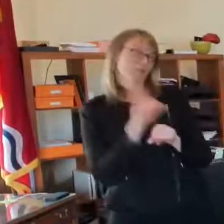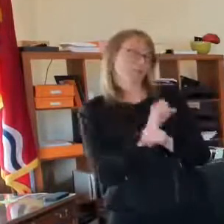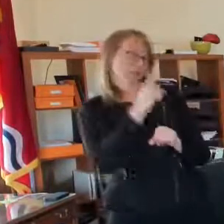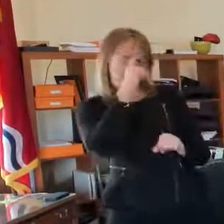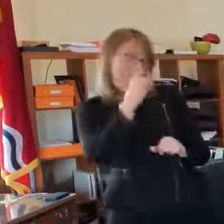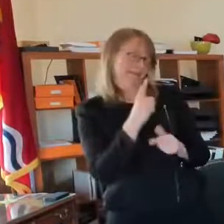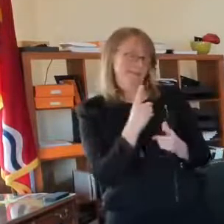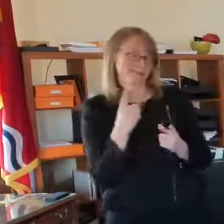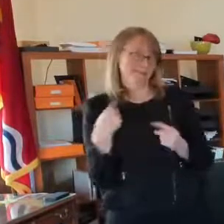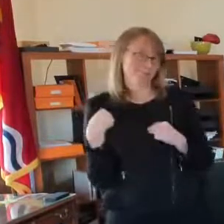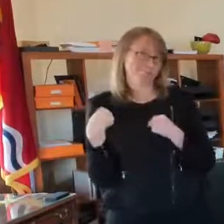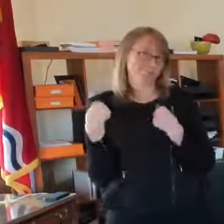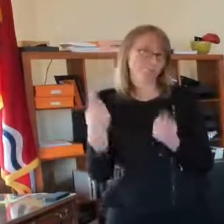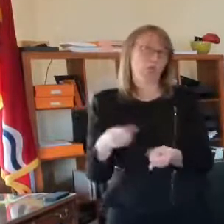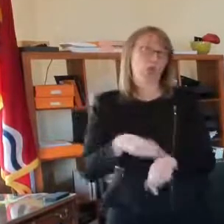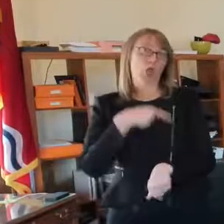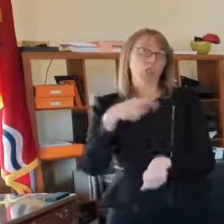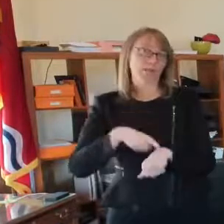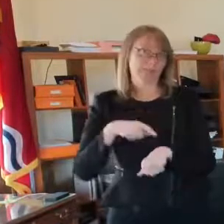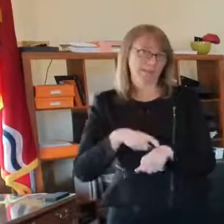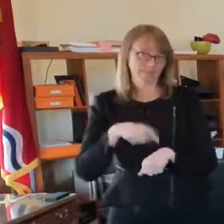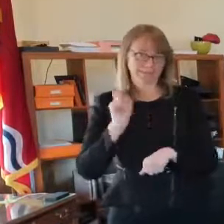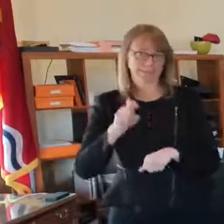get to be time, it's been time for a long time.